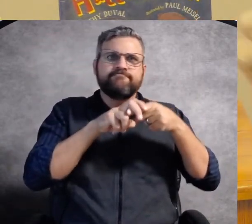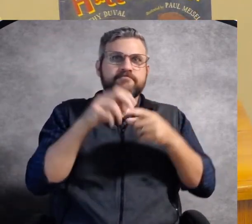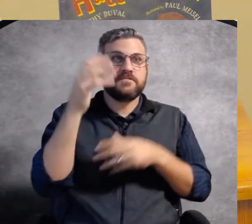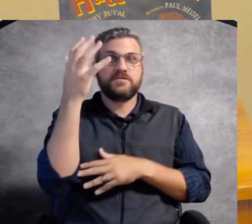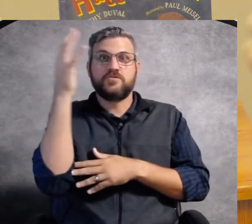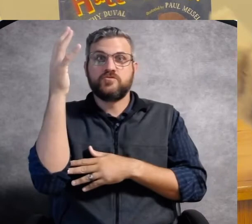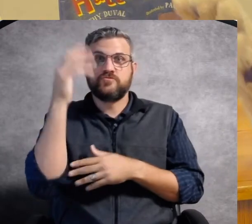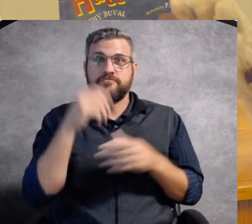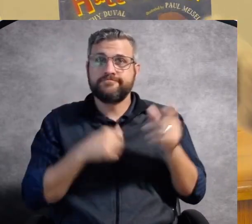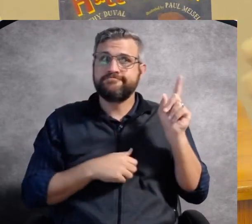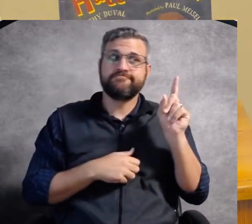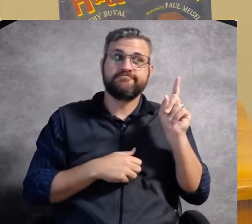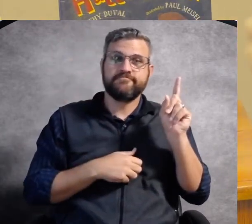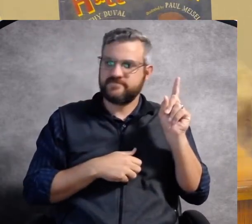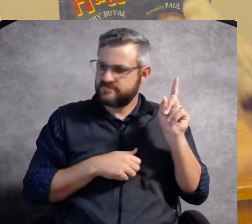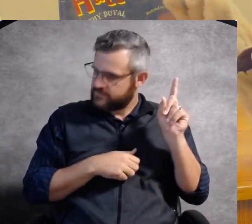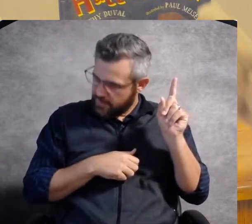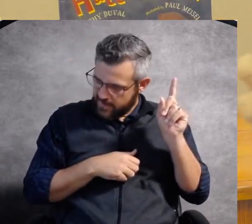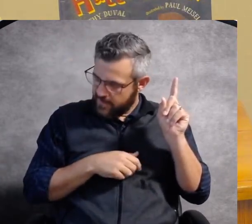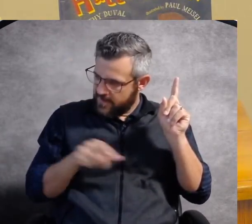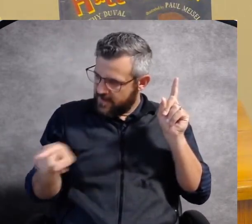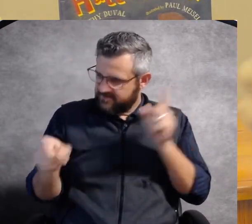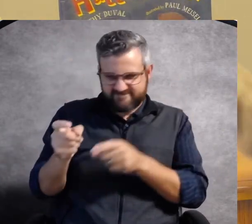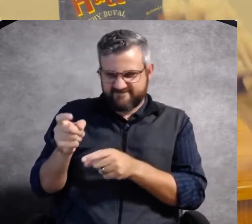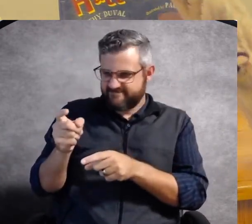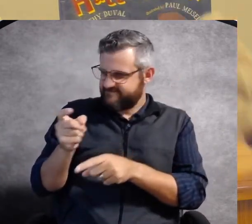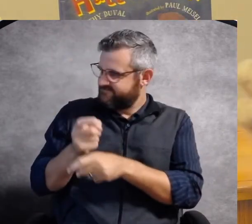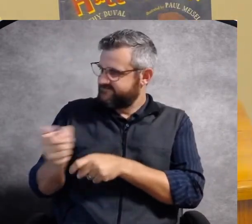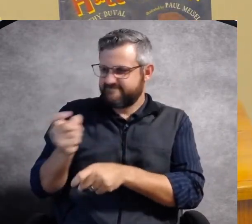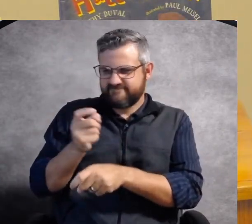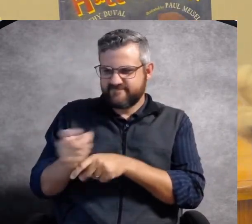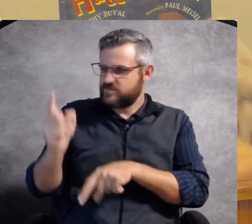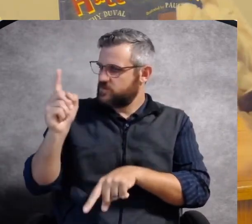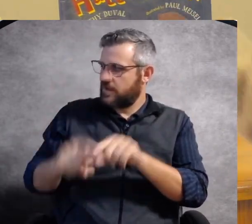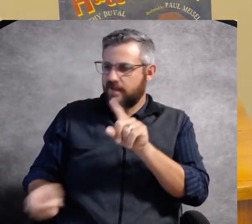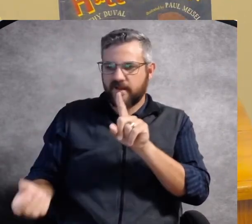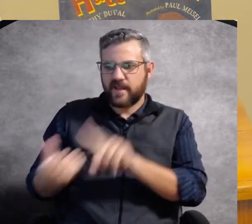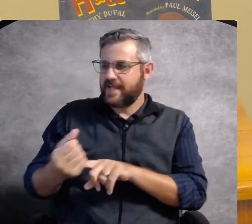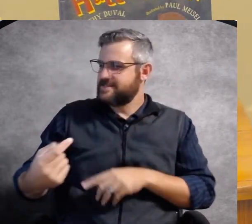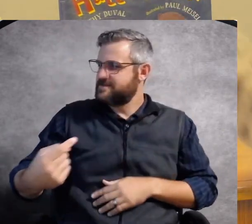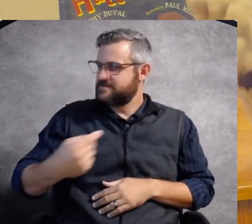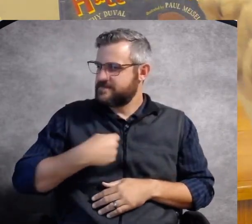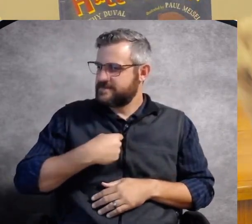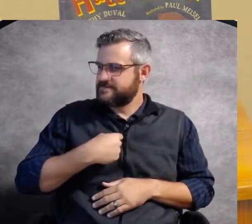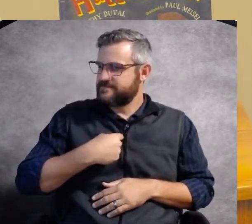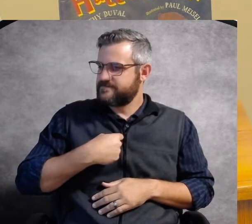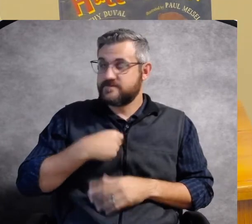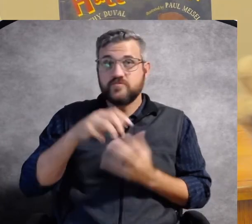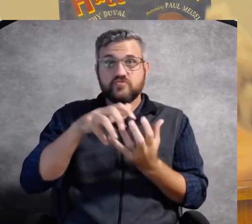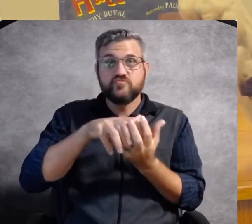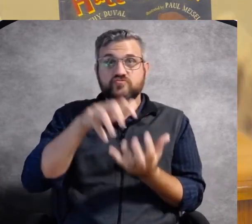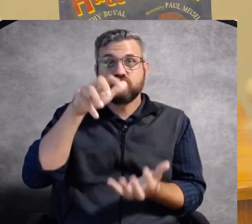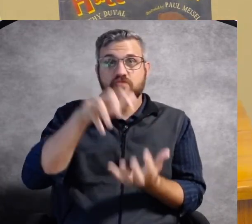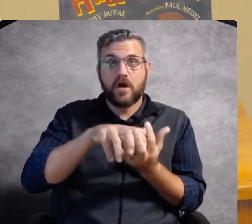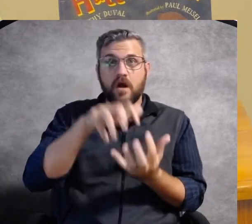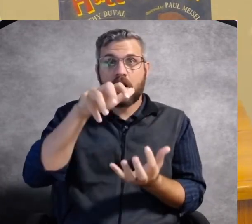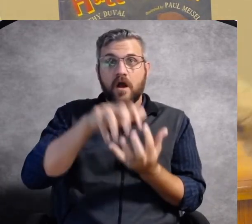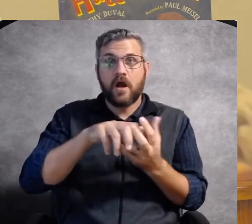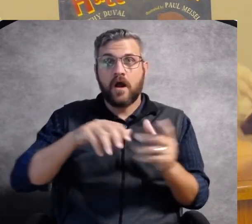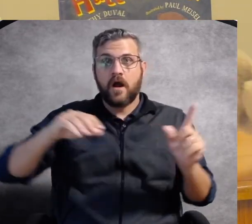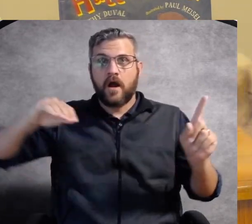little monkey sitting in the tree, teasing Mr. Crocodile, you can't catch